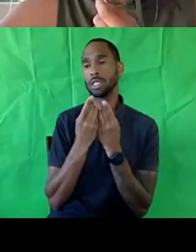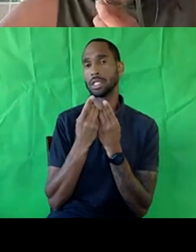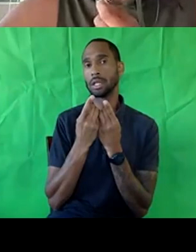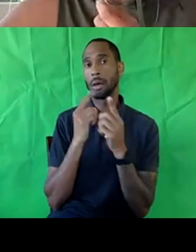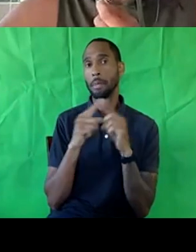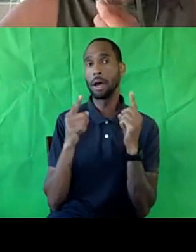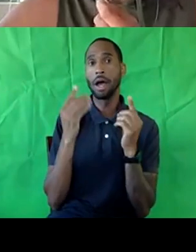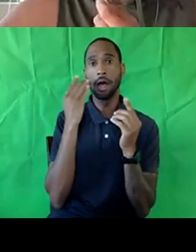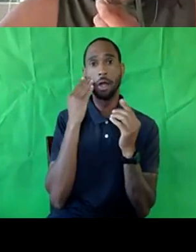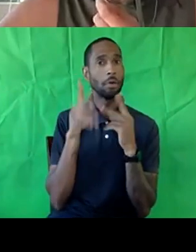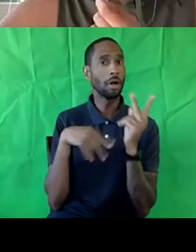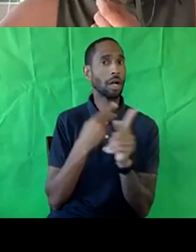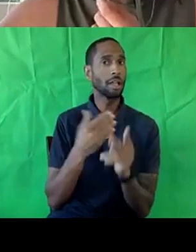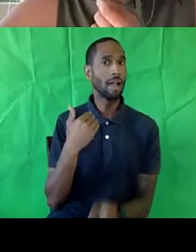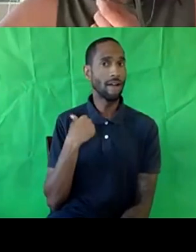I'd like to know what kind you have.